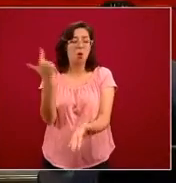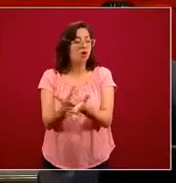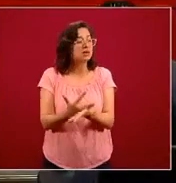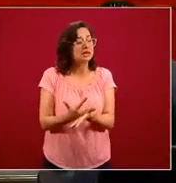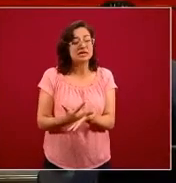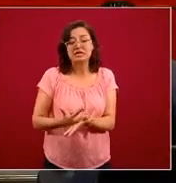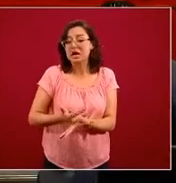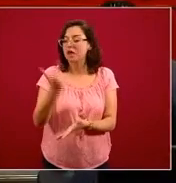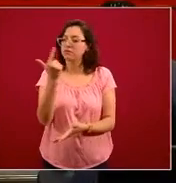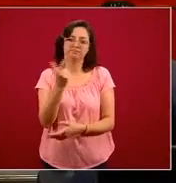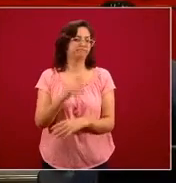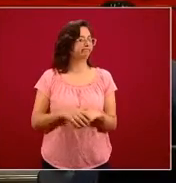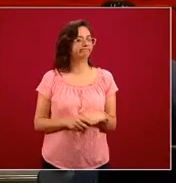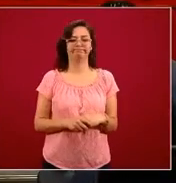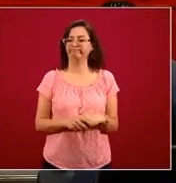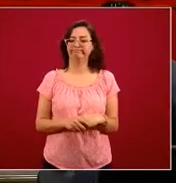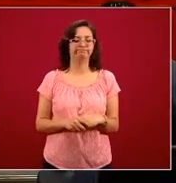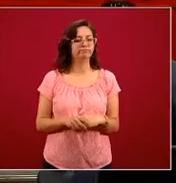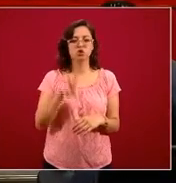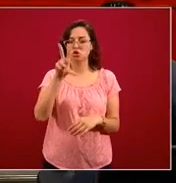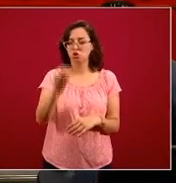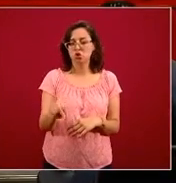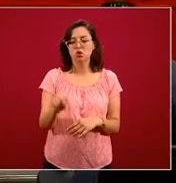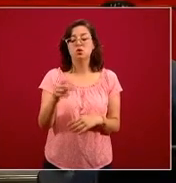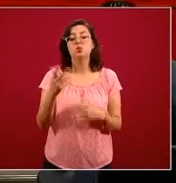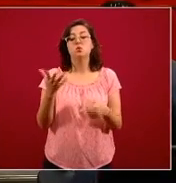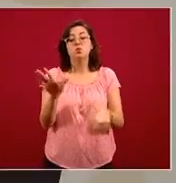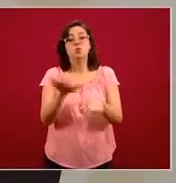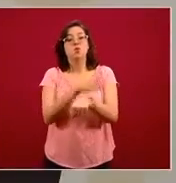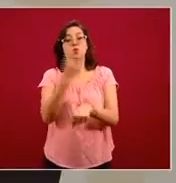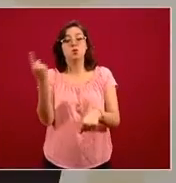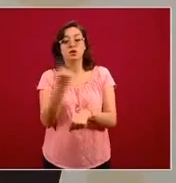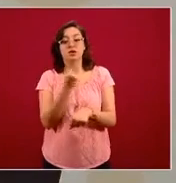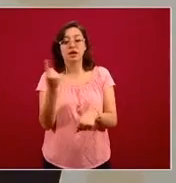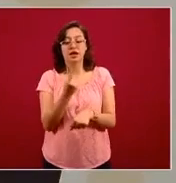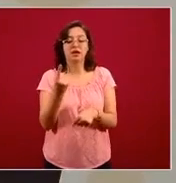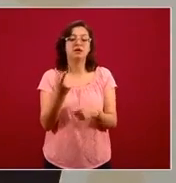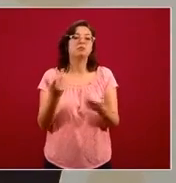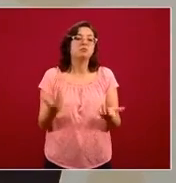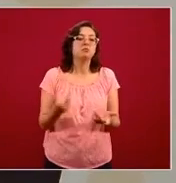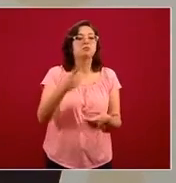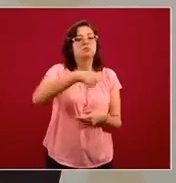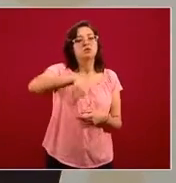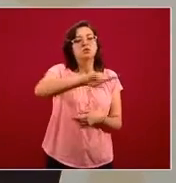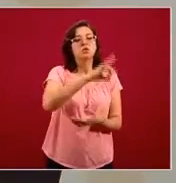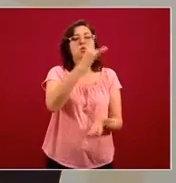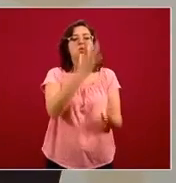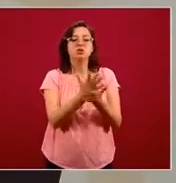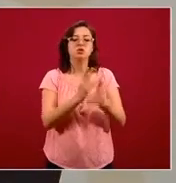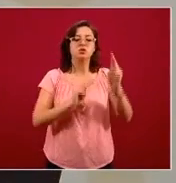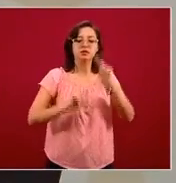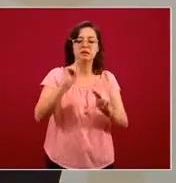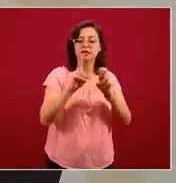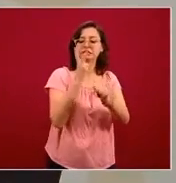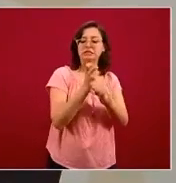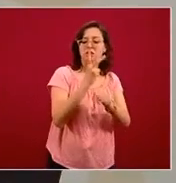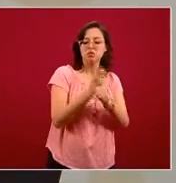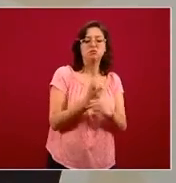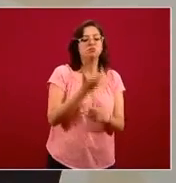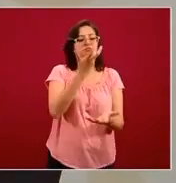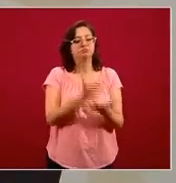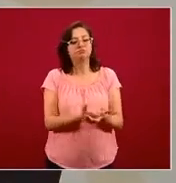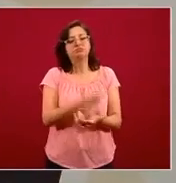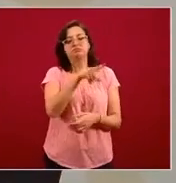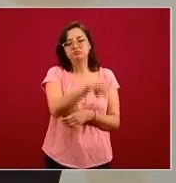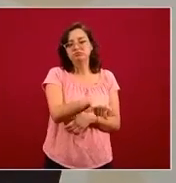instance patients. It wasn't going to be dealing with critically ill patients. They were going to be dealing with phase 2 of